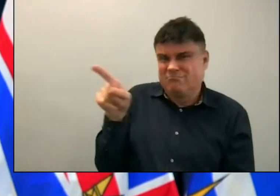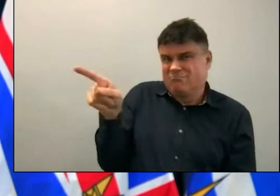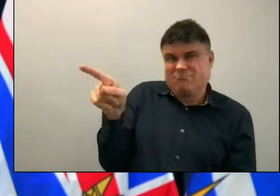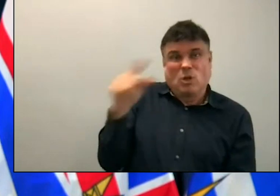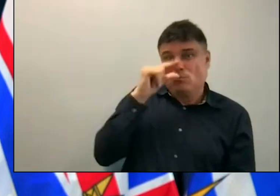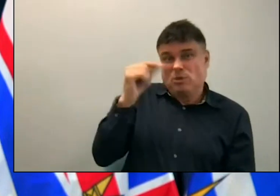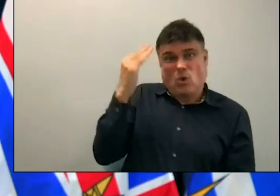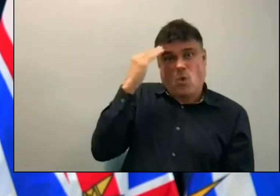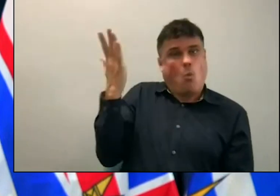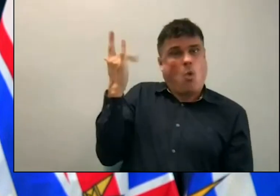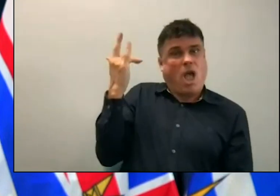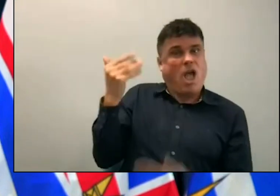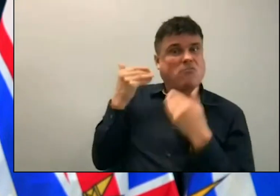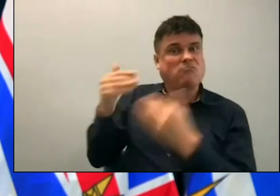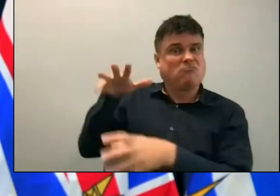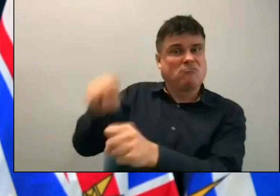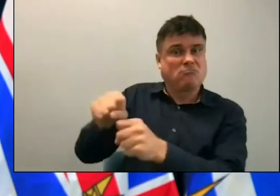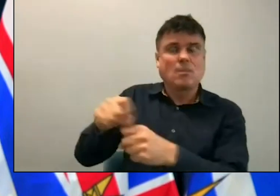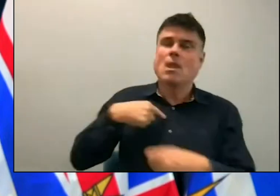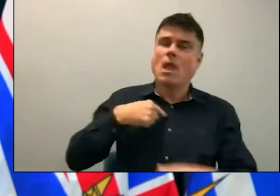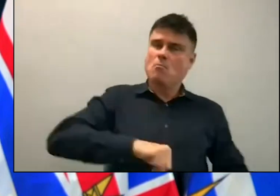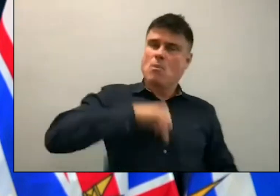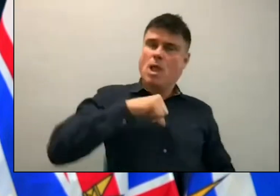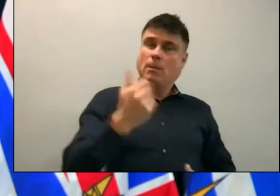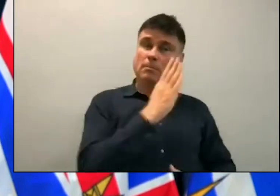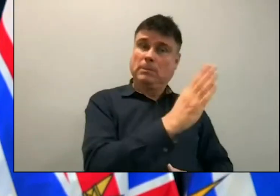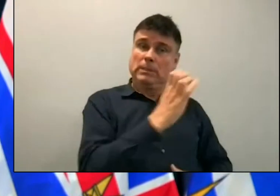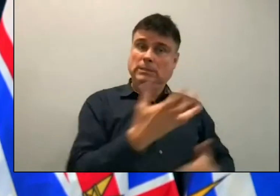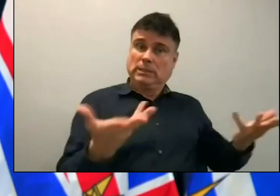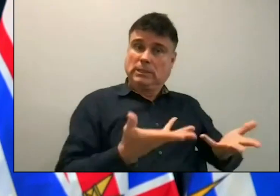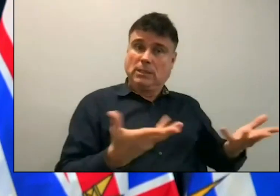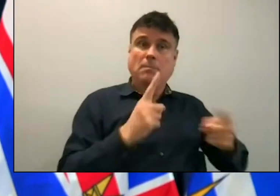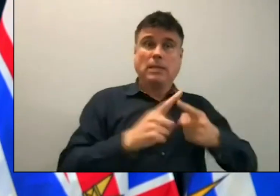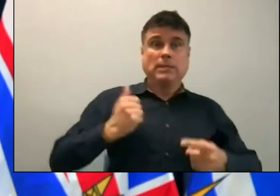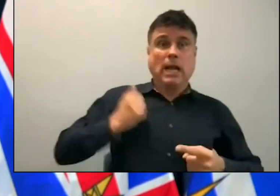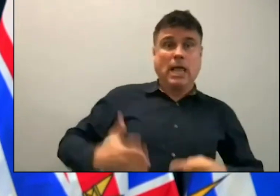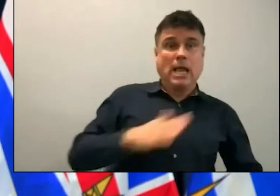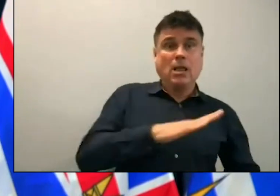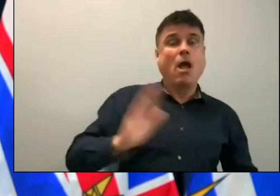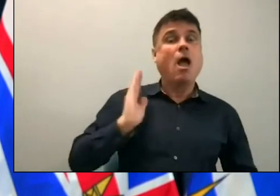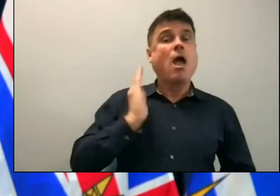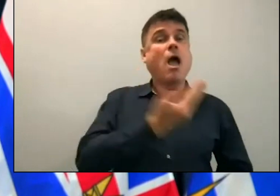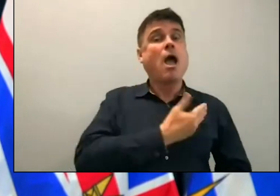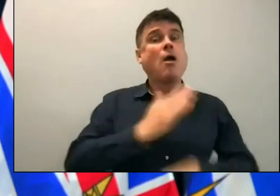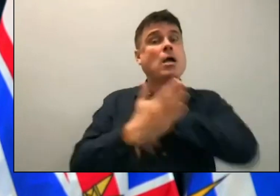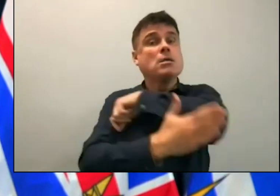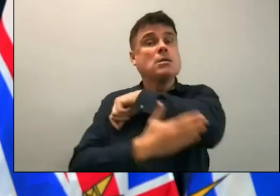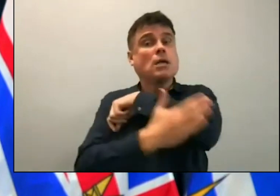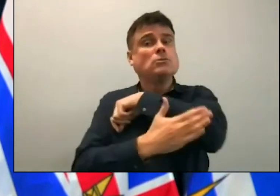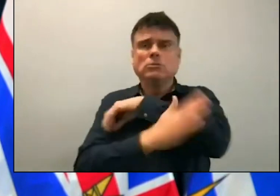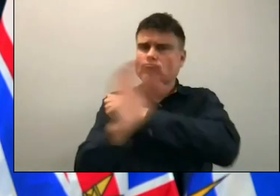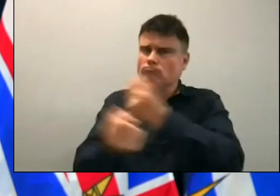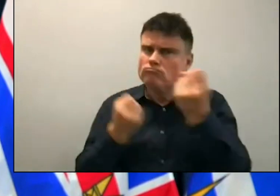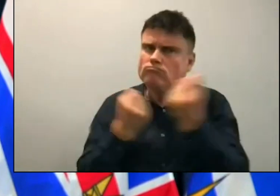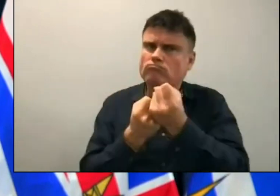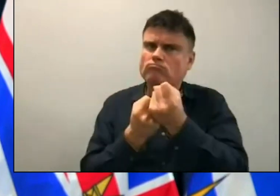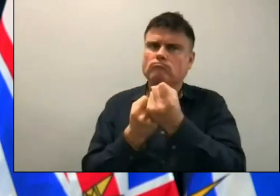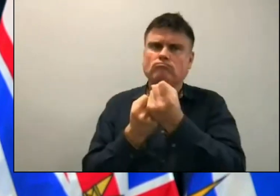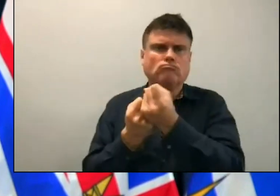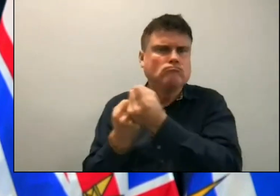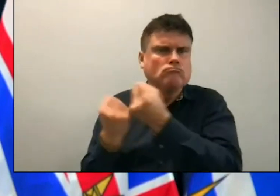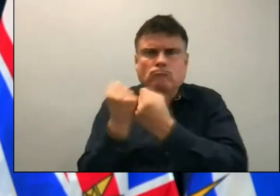proud as a British Columbian and as a Canadian to have our national response to be in unison with other allies around the